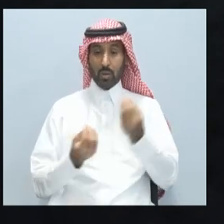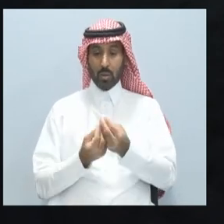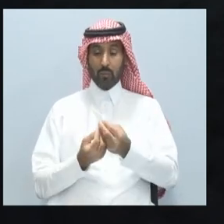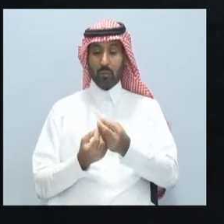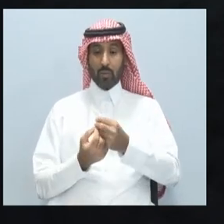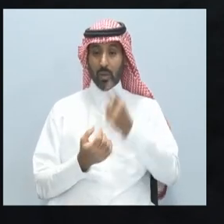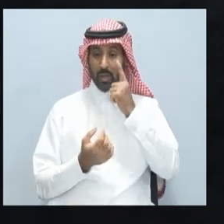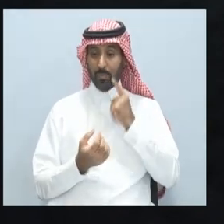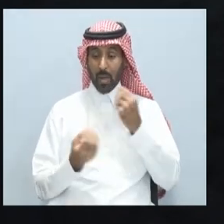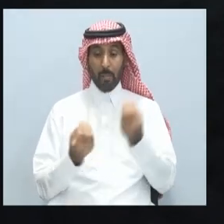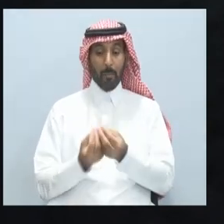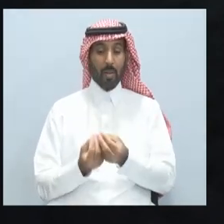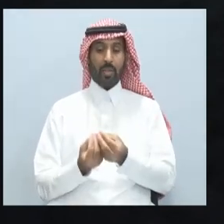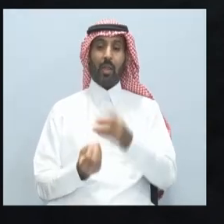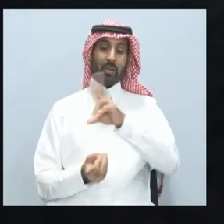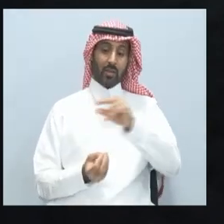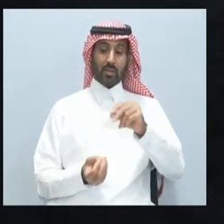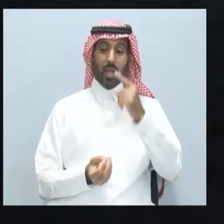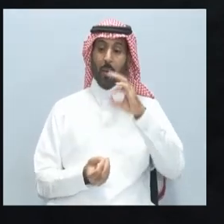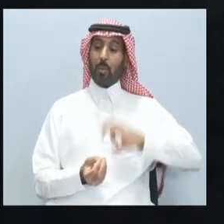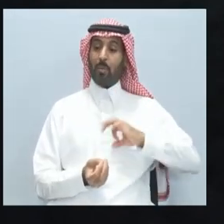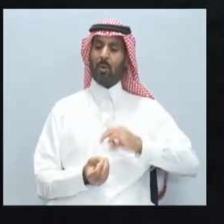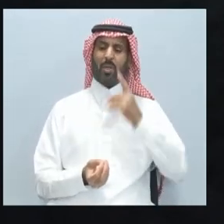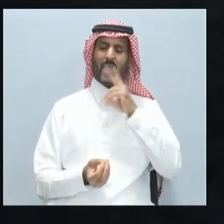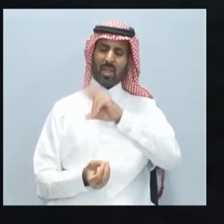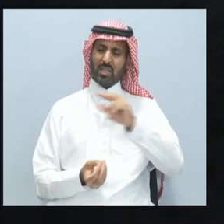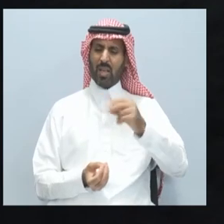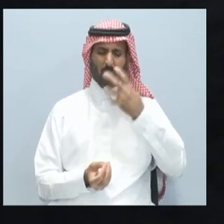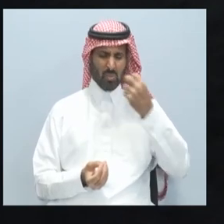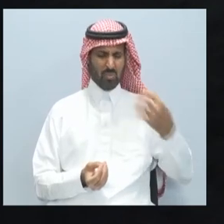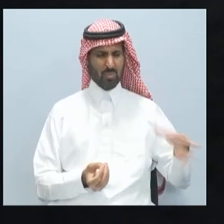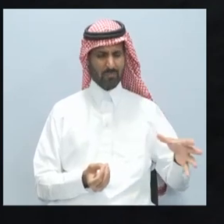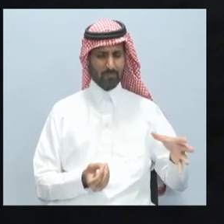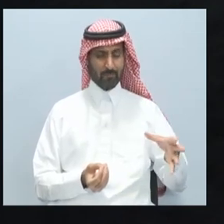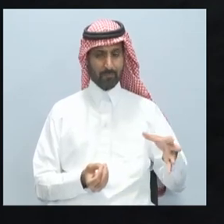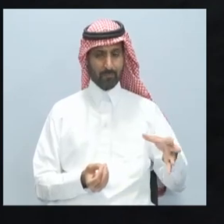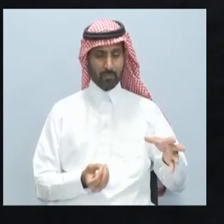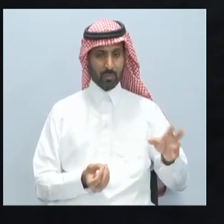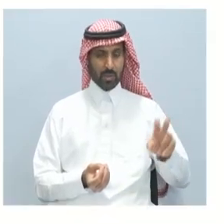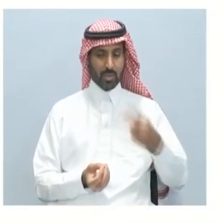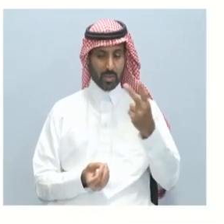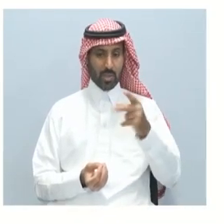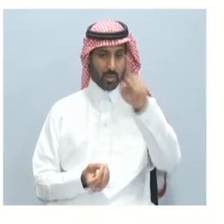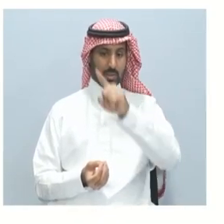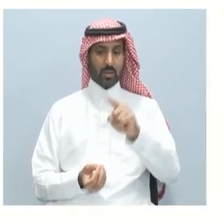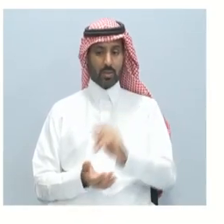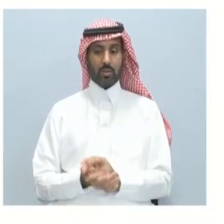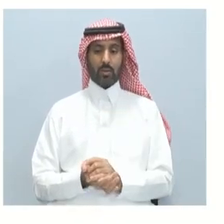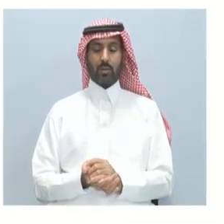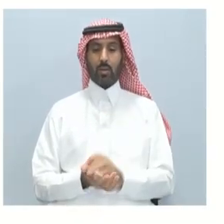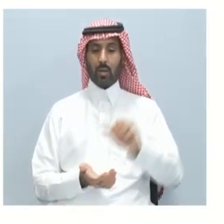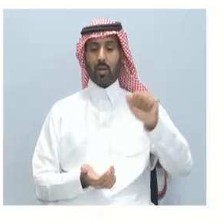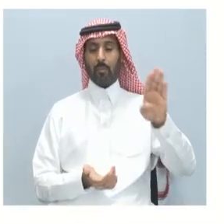other, to have the same characteristics as each other? The second question we have here, of course, we have here A